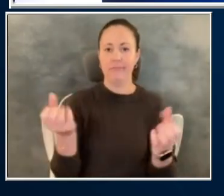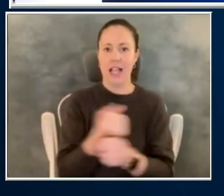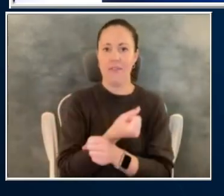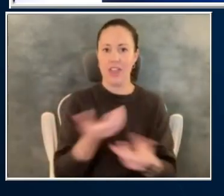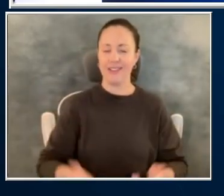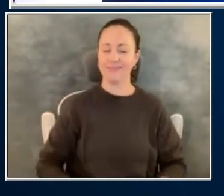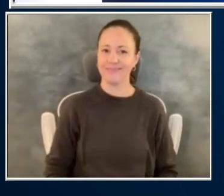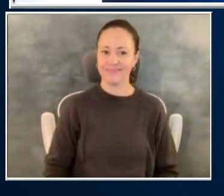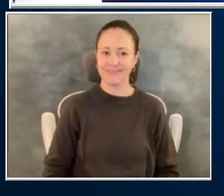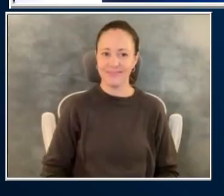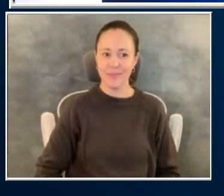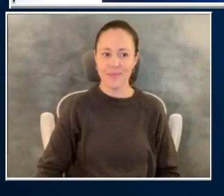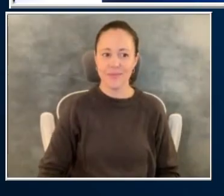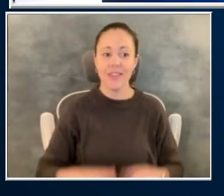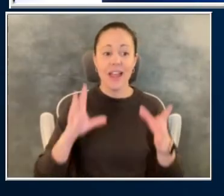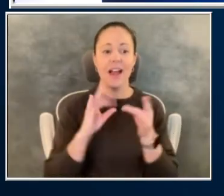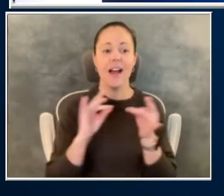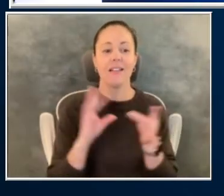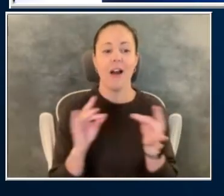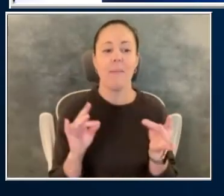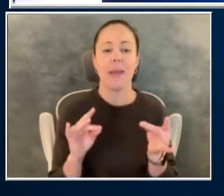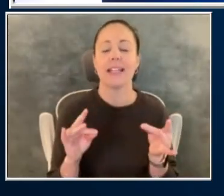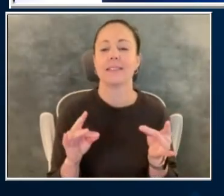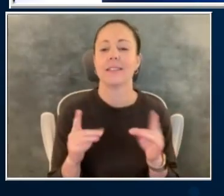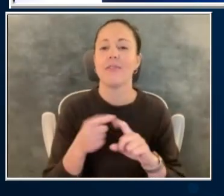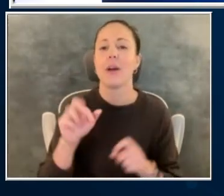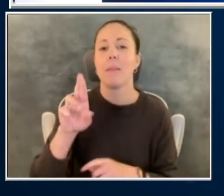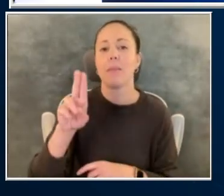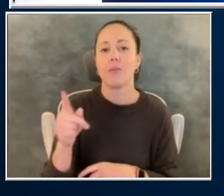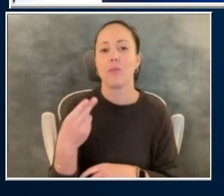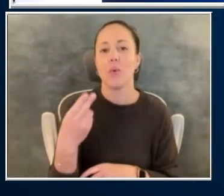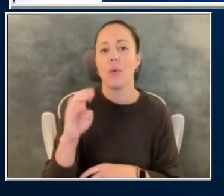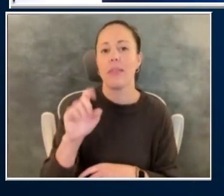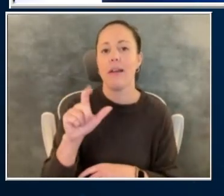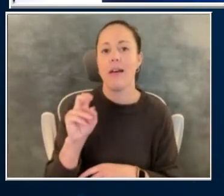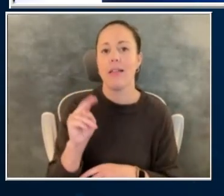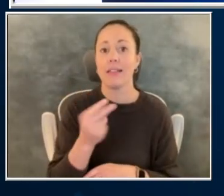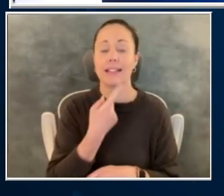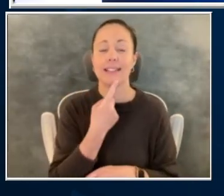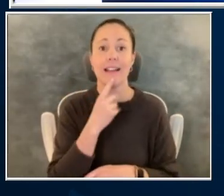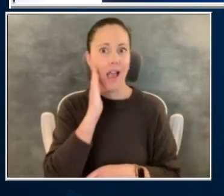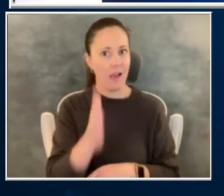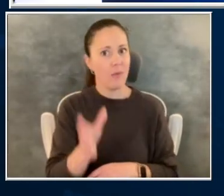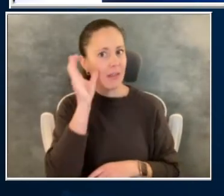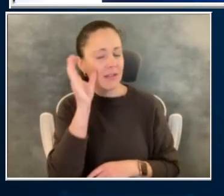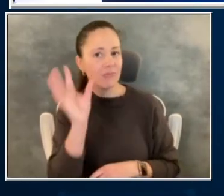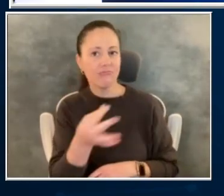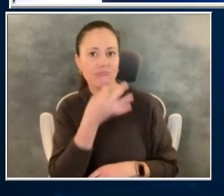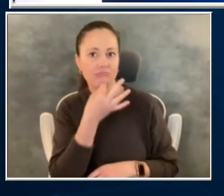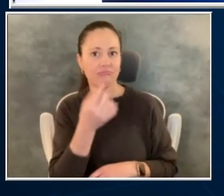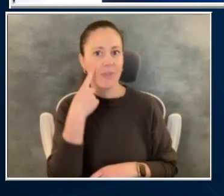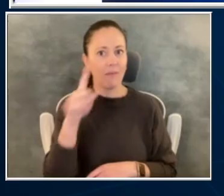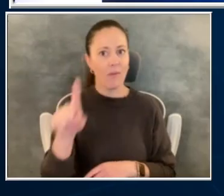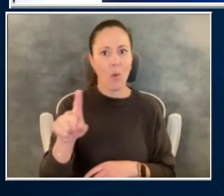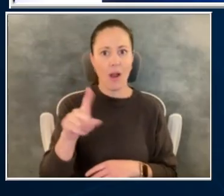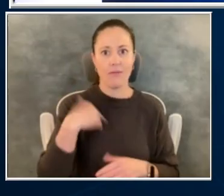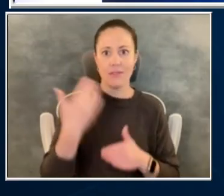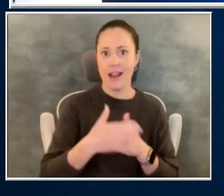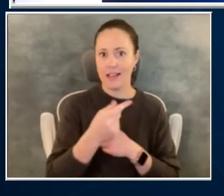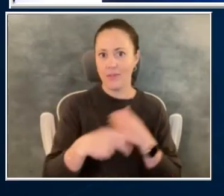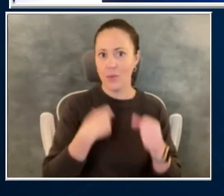a comment from Ruth Allen. Ruth Allen wants to share, I will be listening to the experts from the health system for the next few years to come. Thank you so